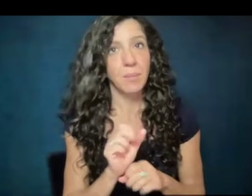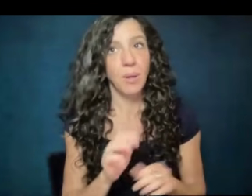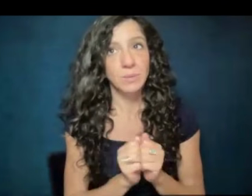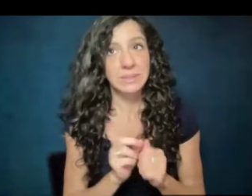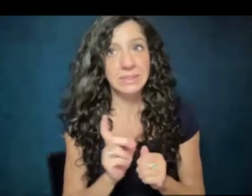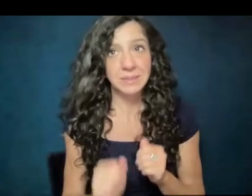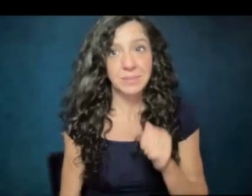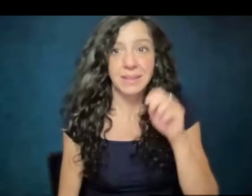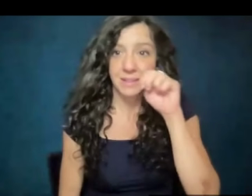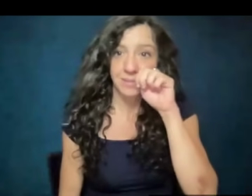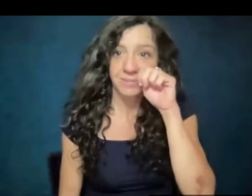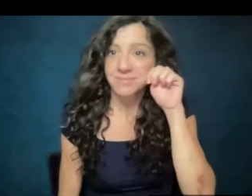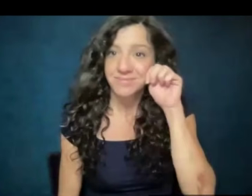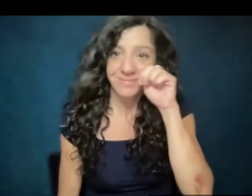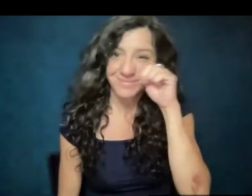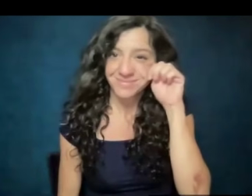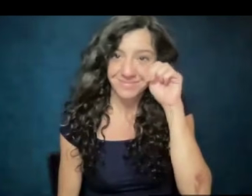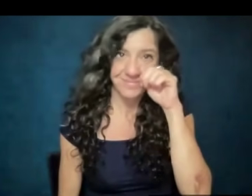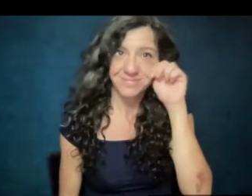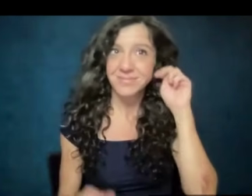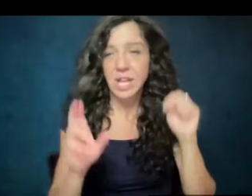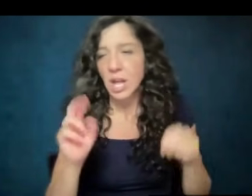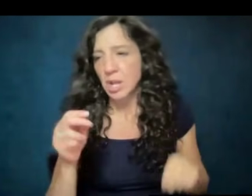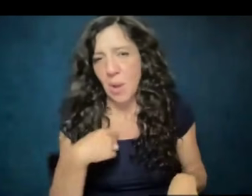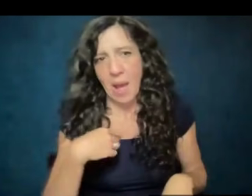Just wiping my forehead from typing.